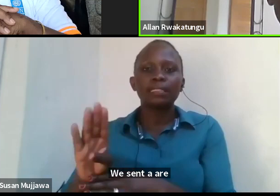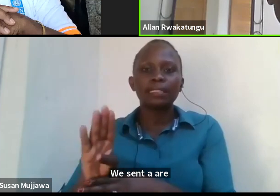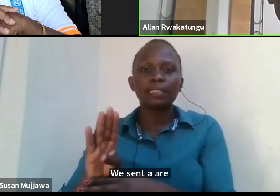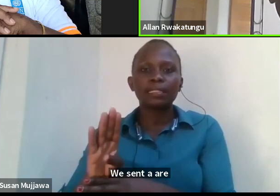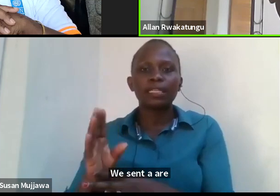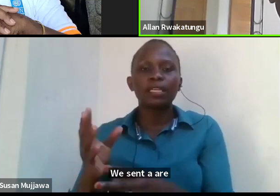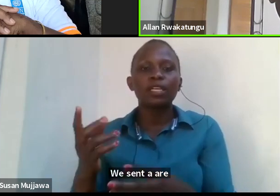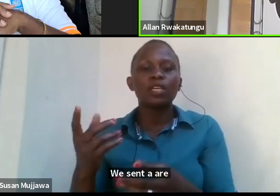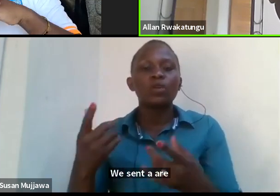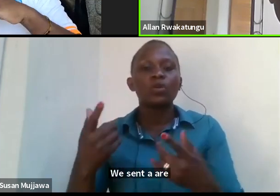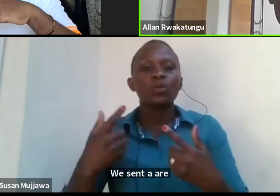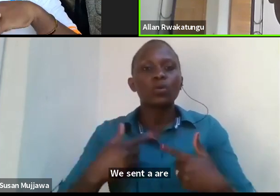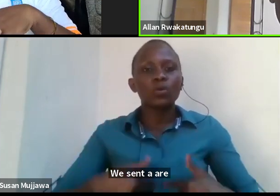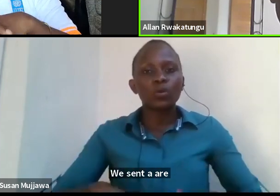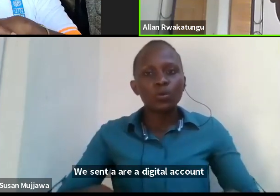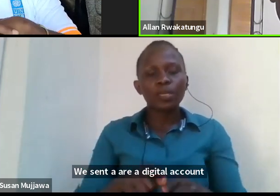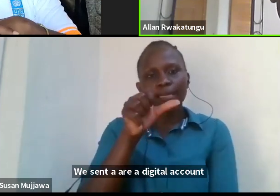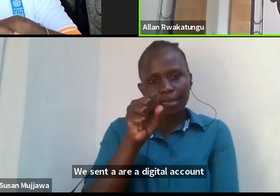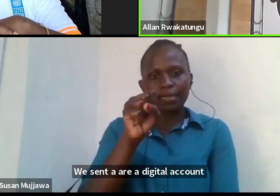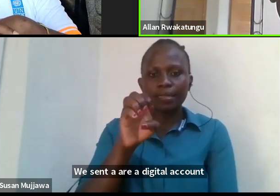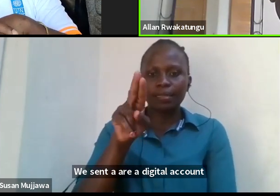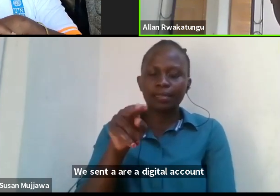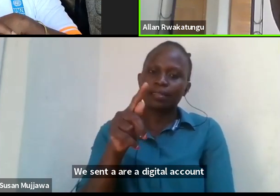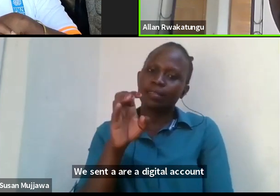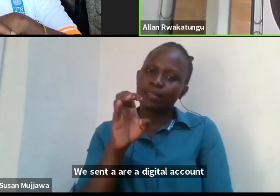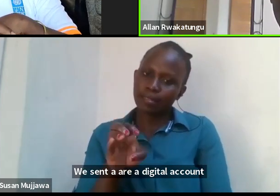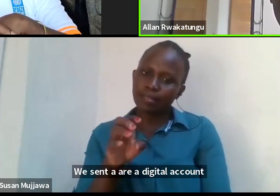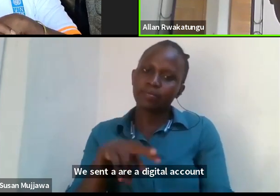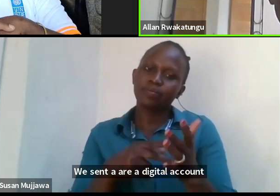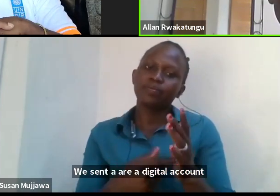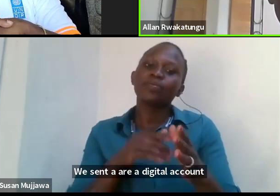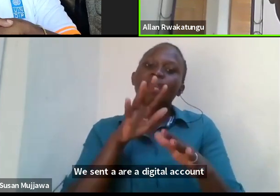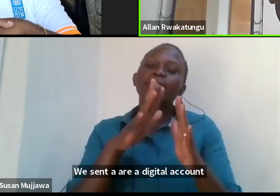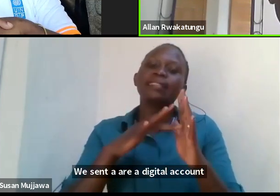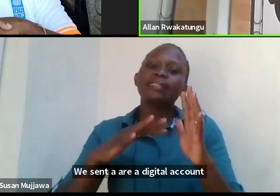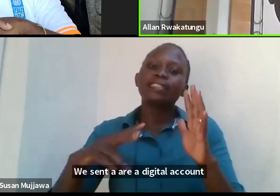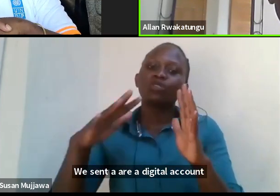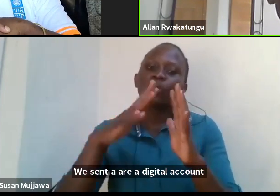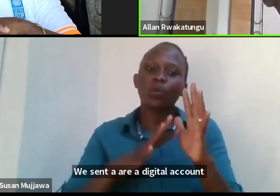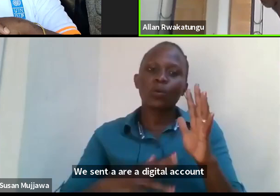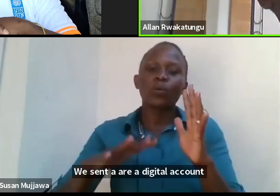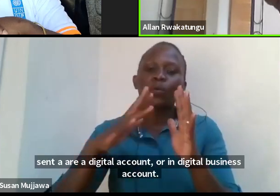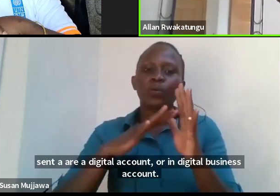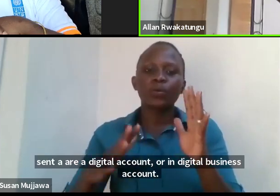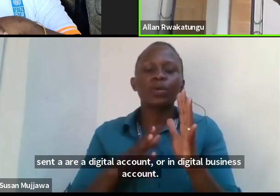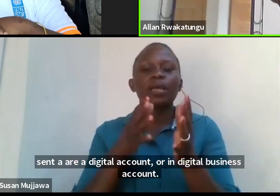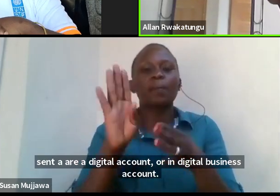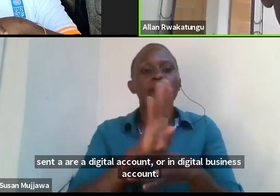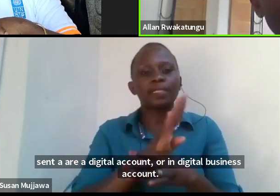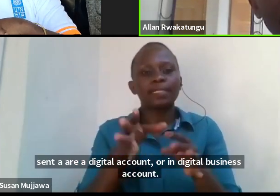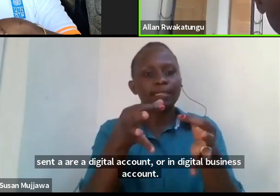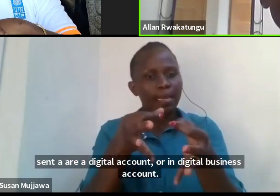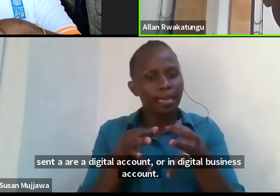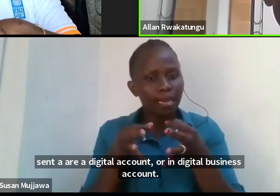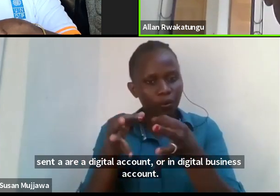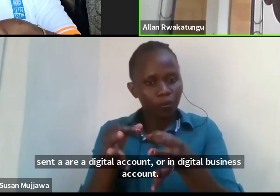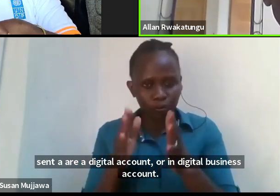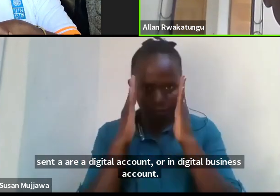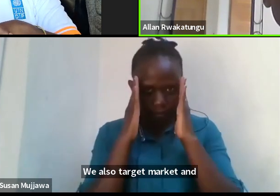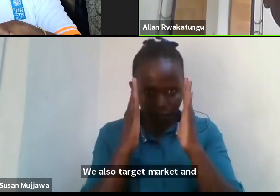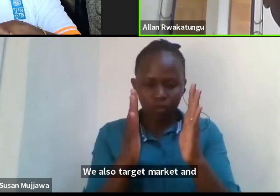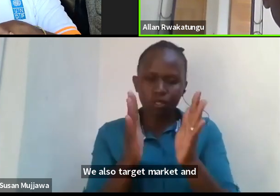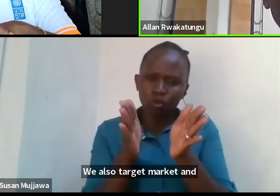digital account or a digital business account. We also target mid-market and